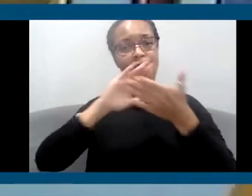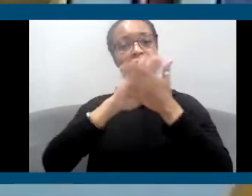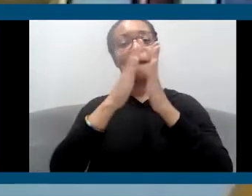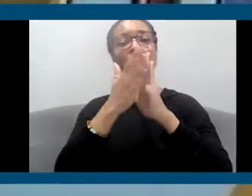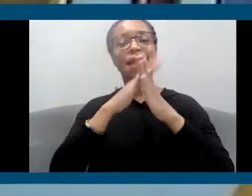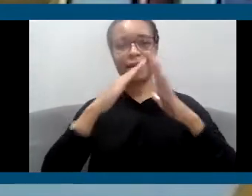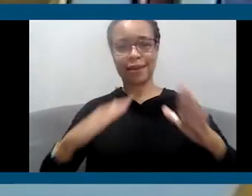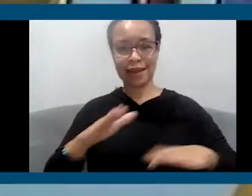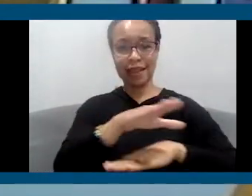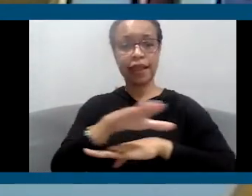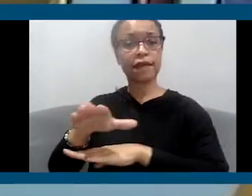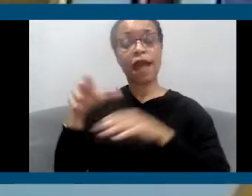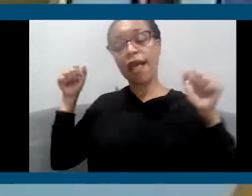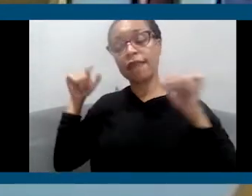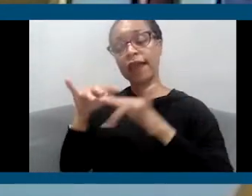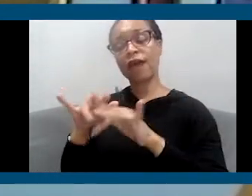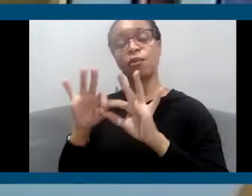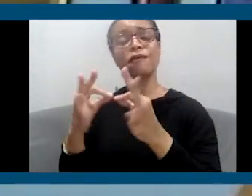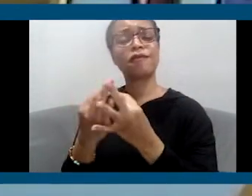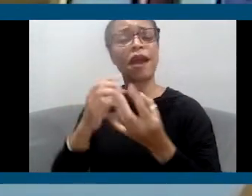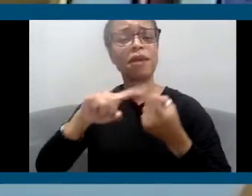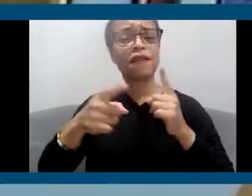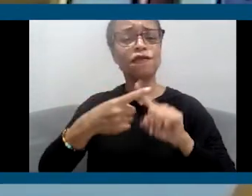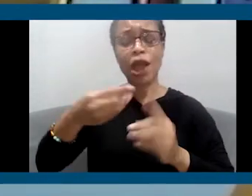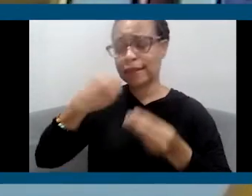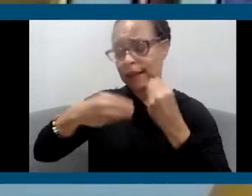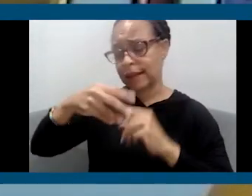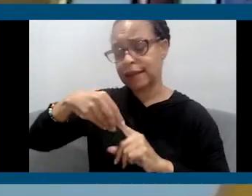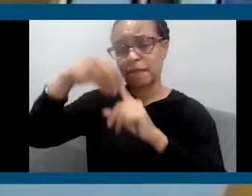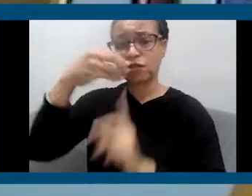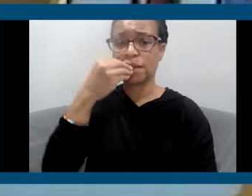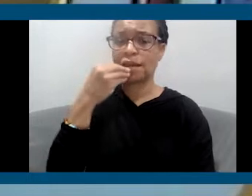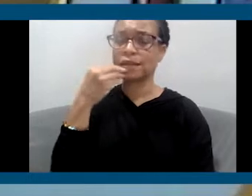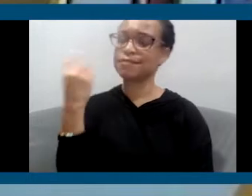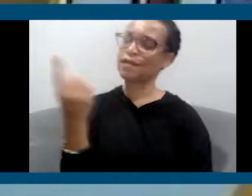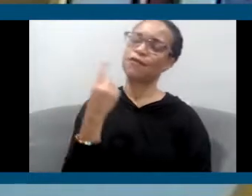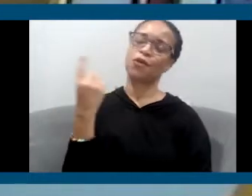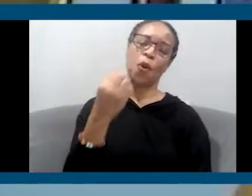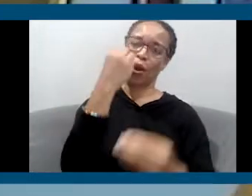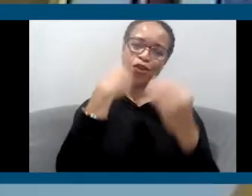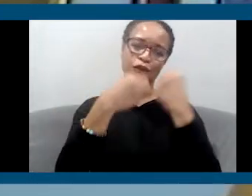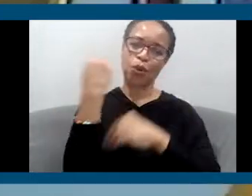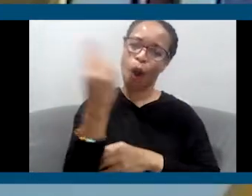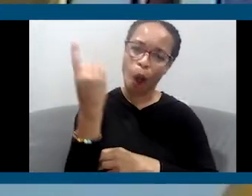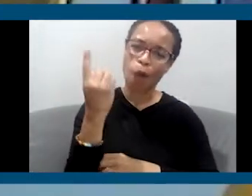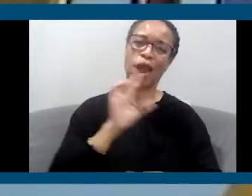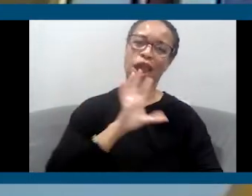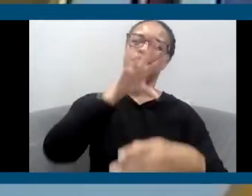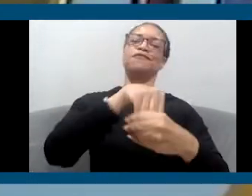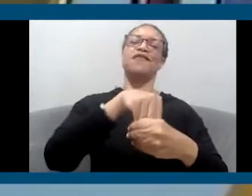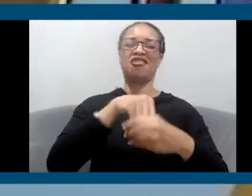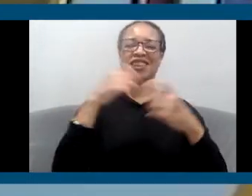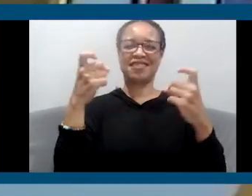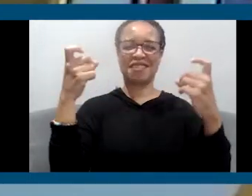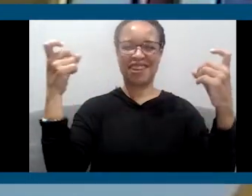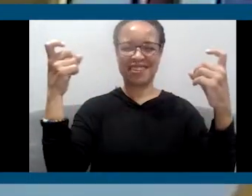They gather with family and friends and eat special meals. Of course, food is always part of every celebration. This